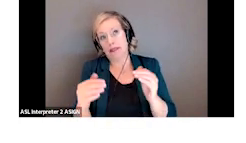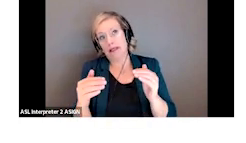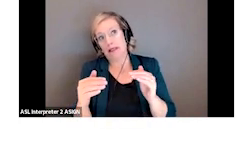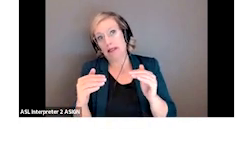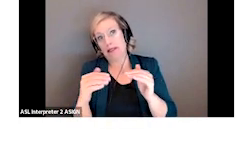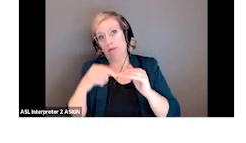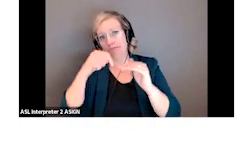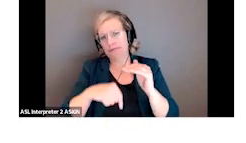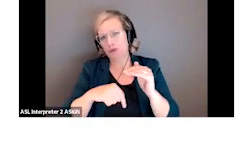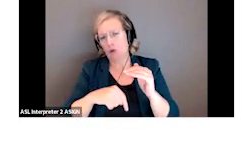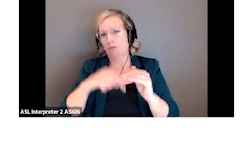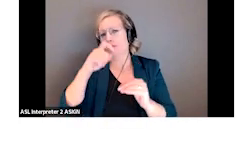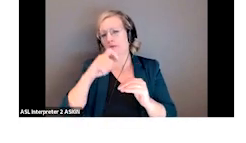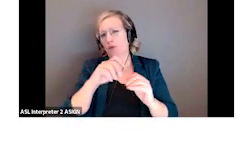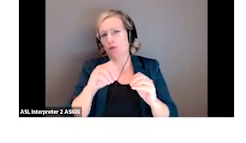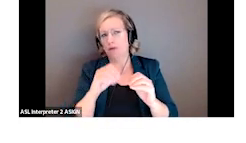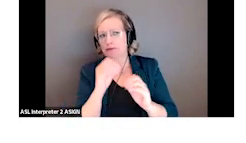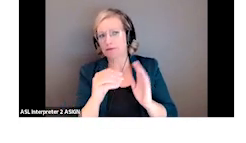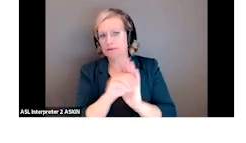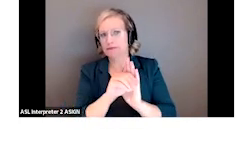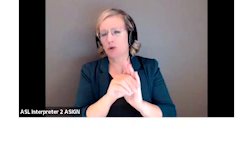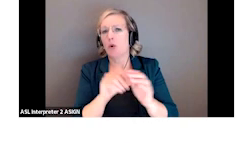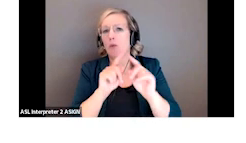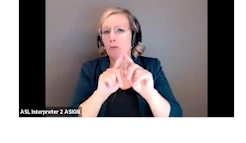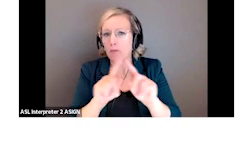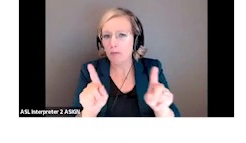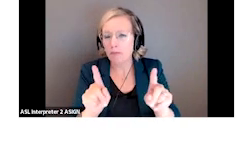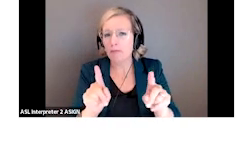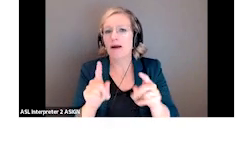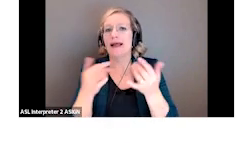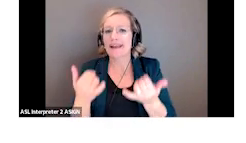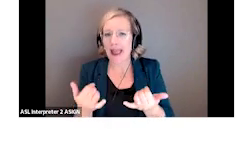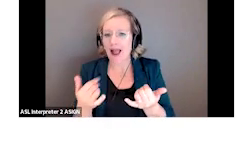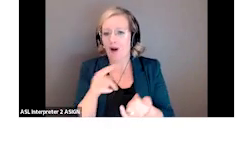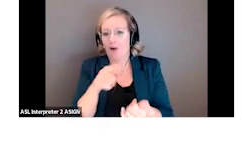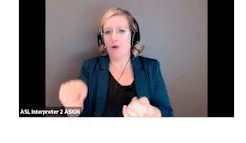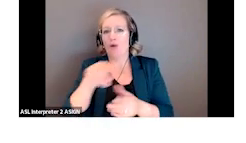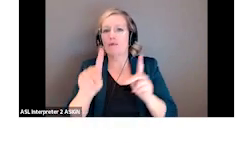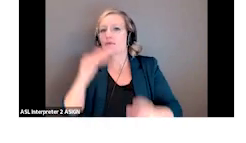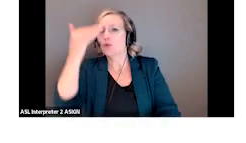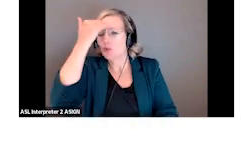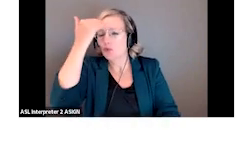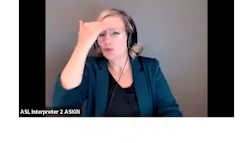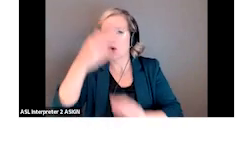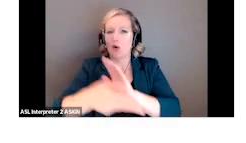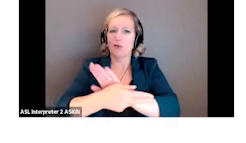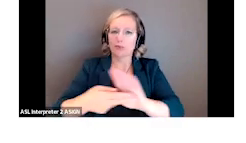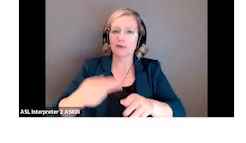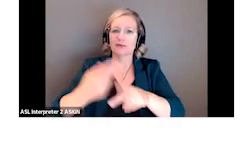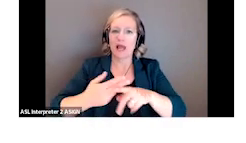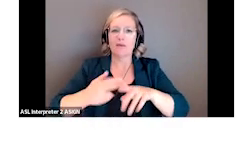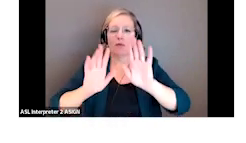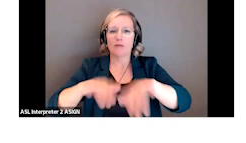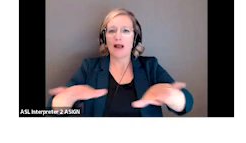who already know us, who like our brand, and are willing to now buy it on Amazon and tell the world about how great